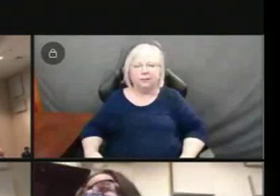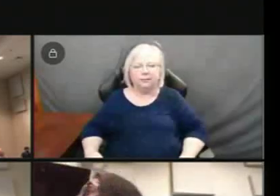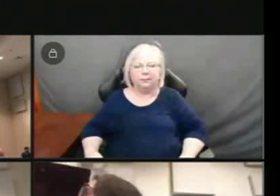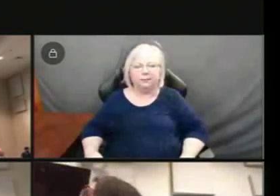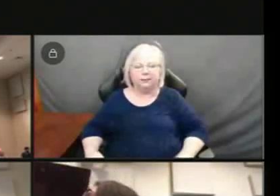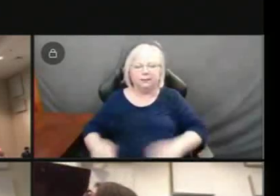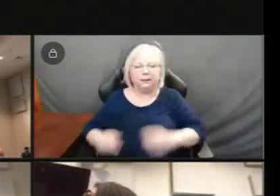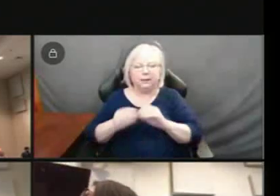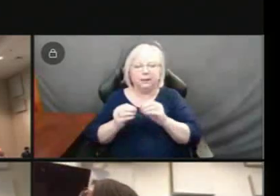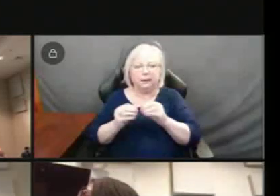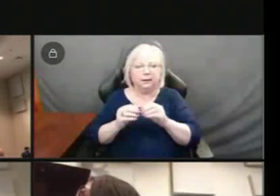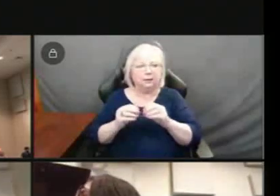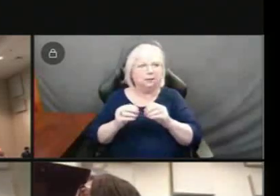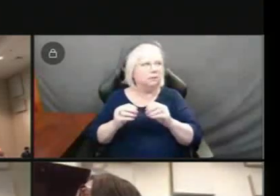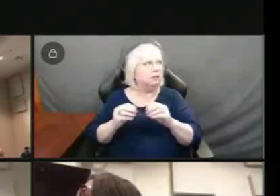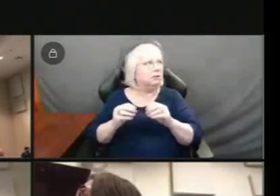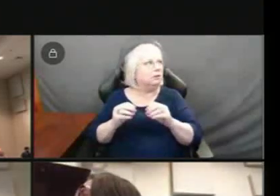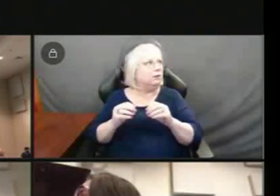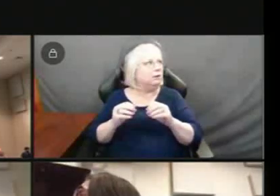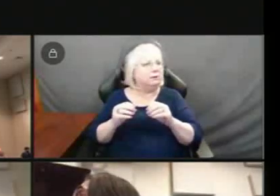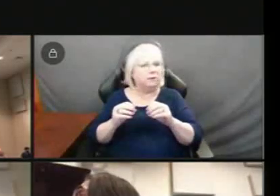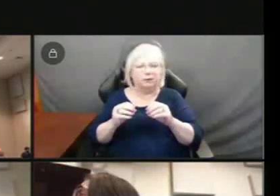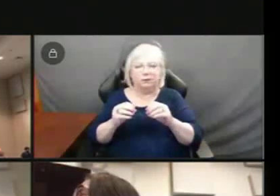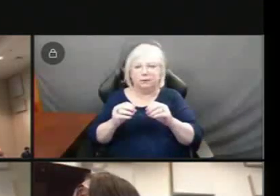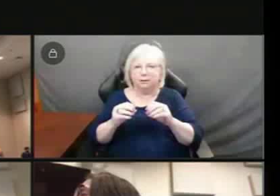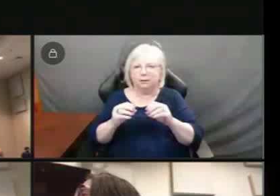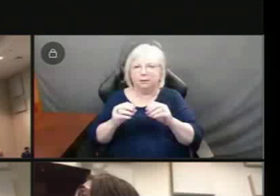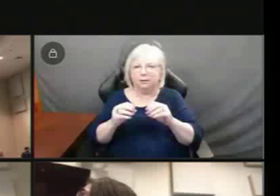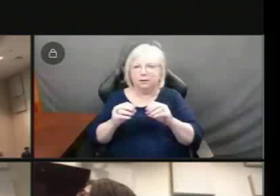Item number 16.